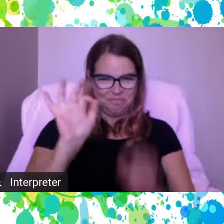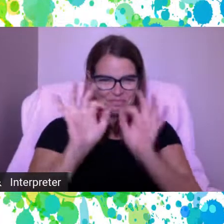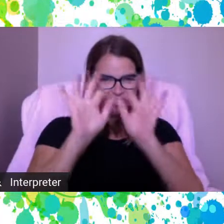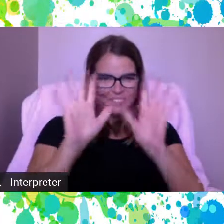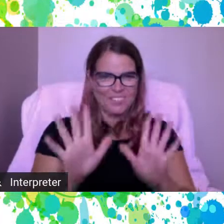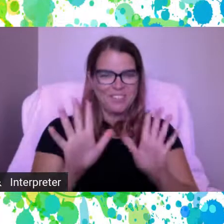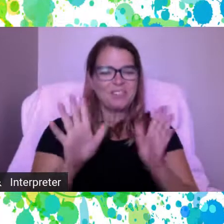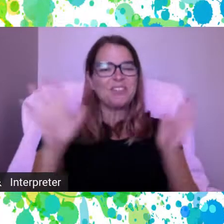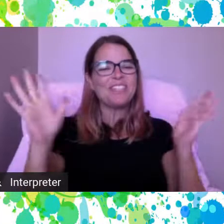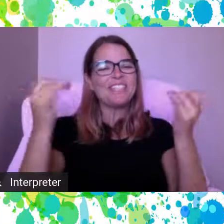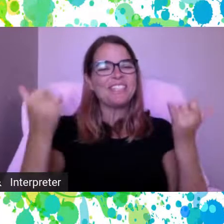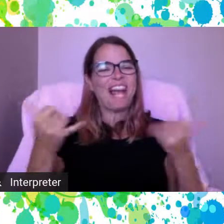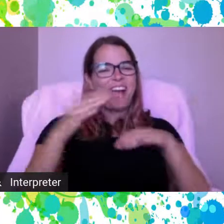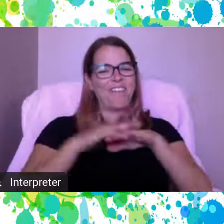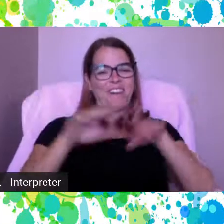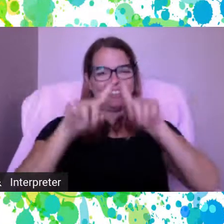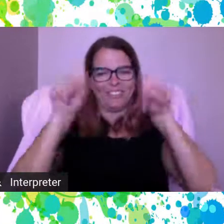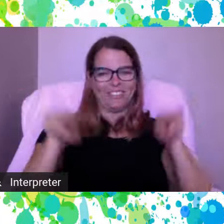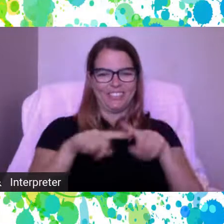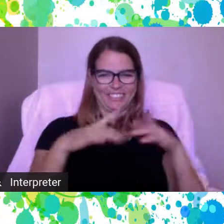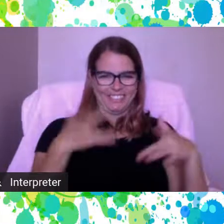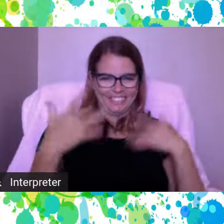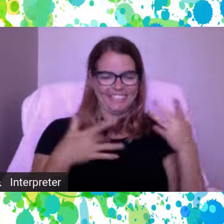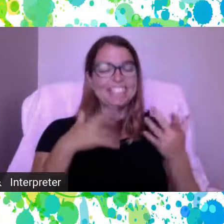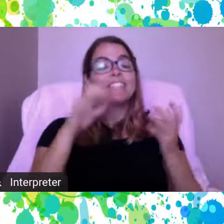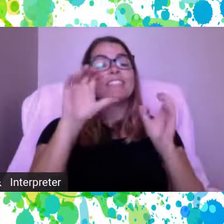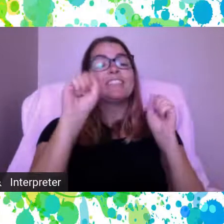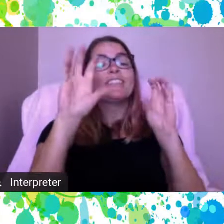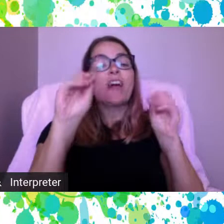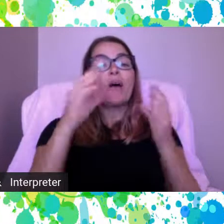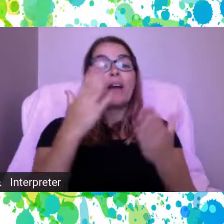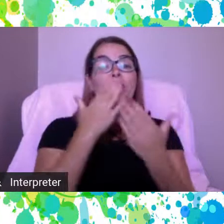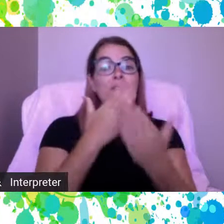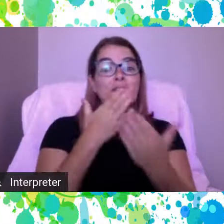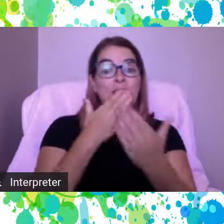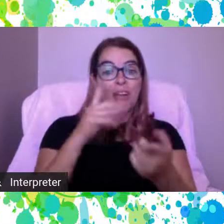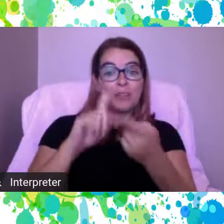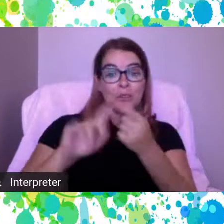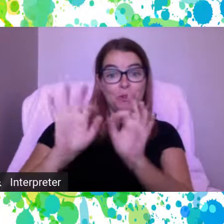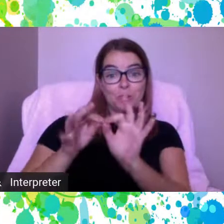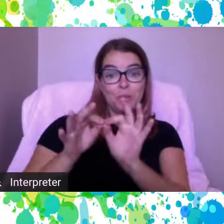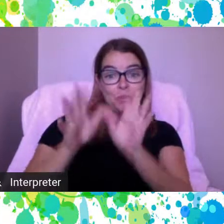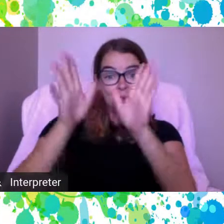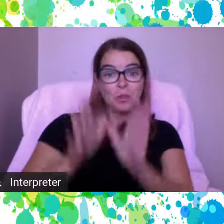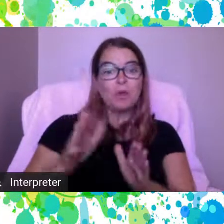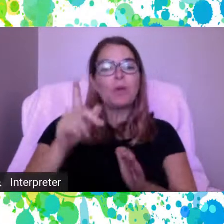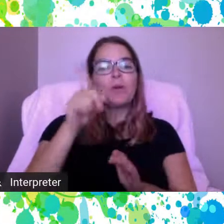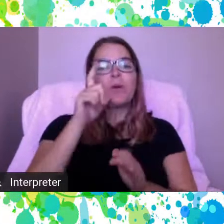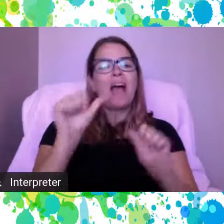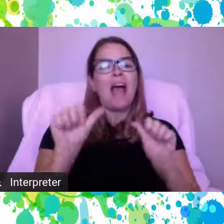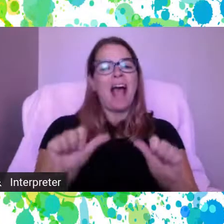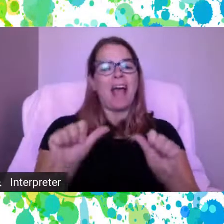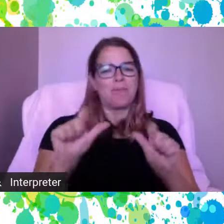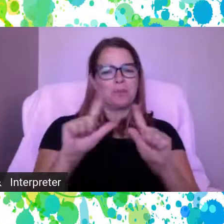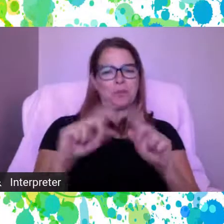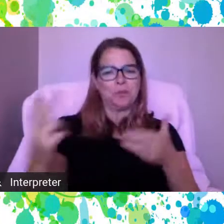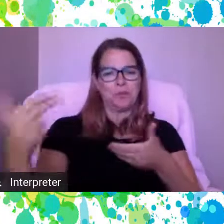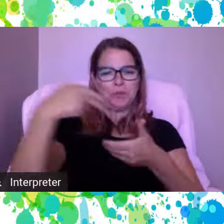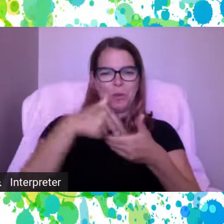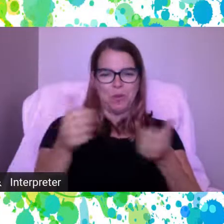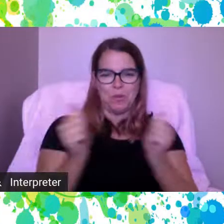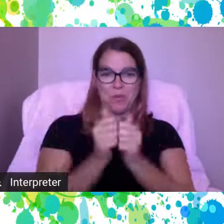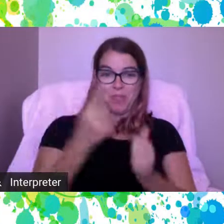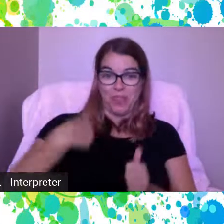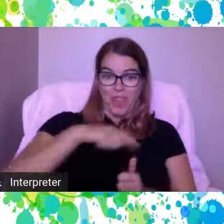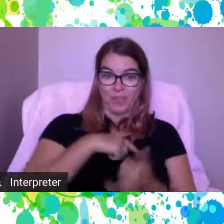And there they are. So I wanted to thank our ASL interpreters for being able to be here and make